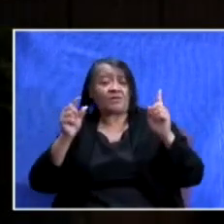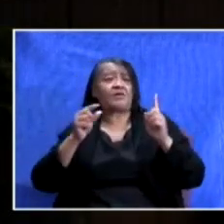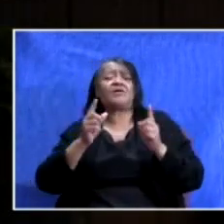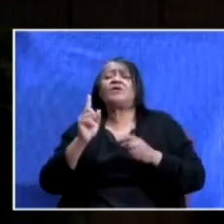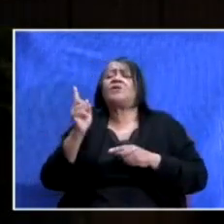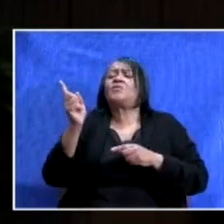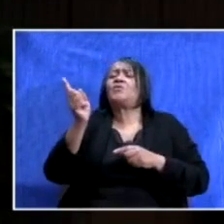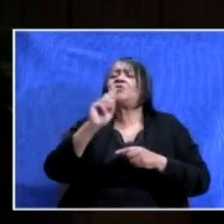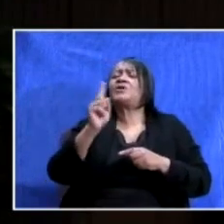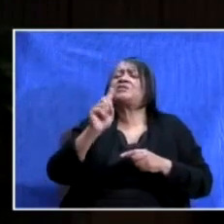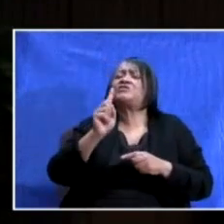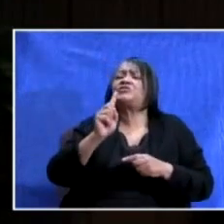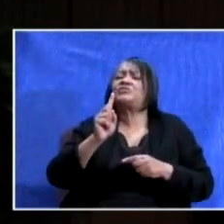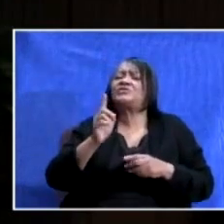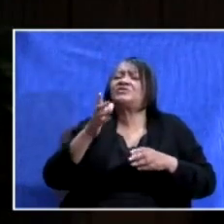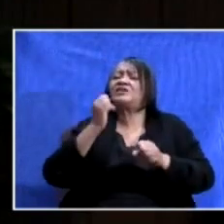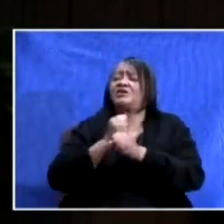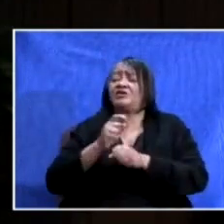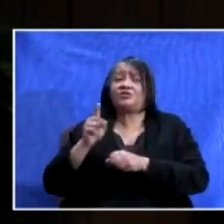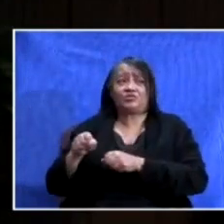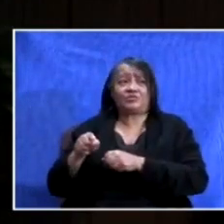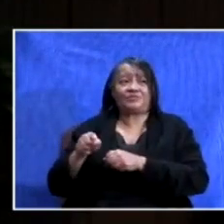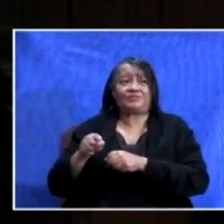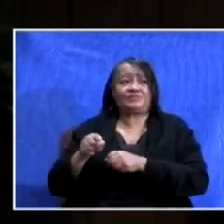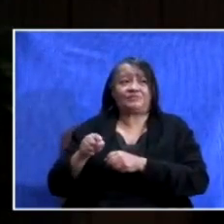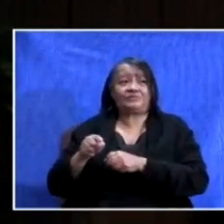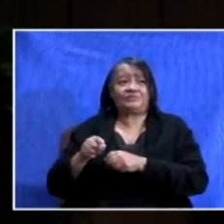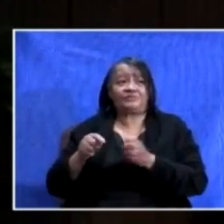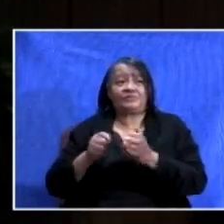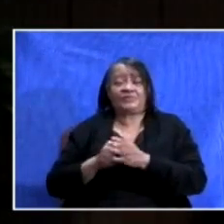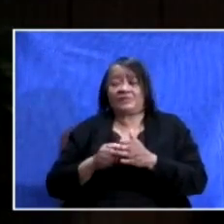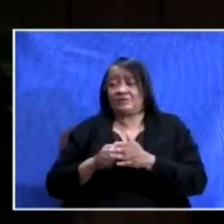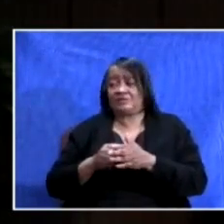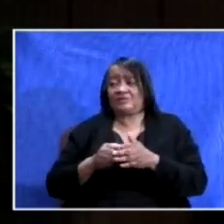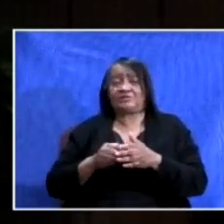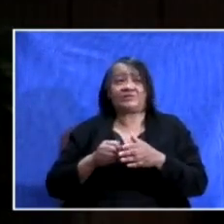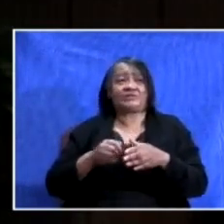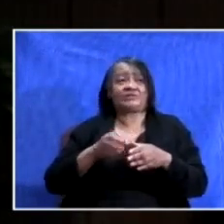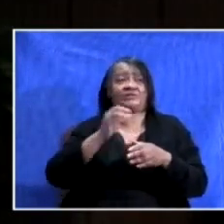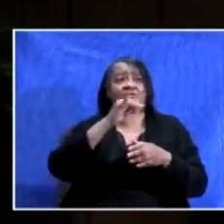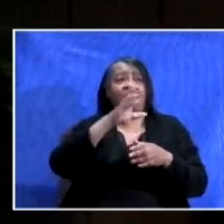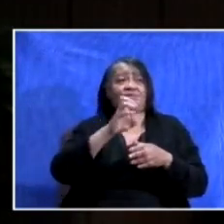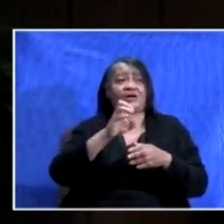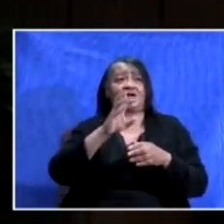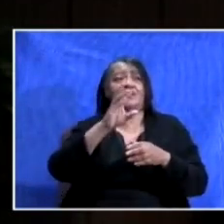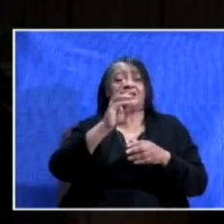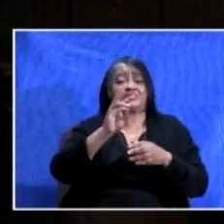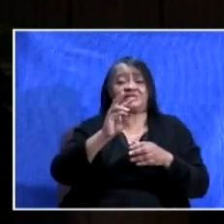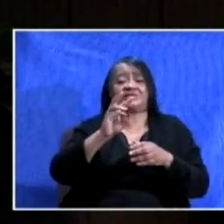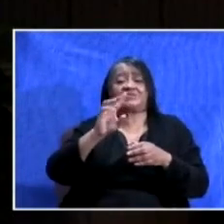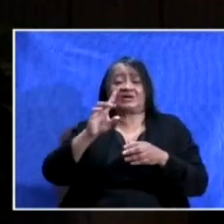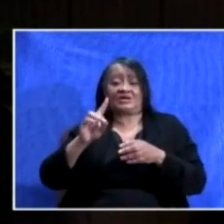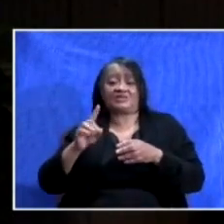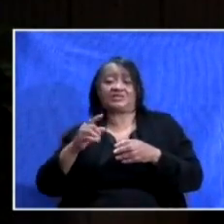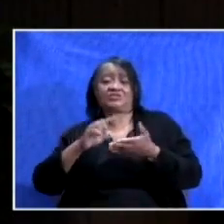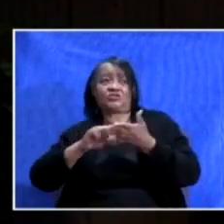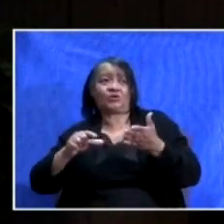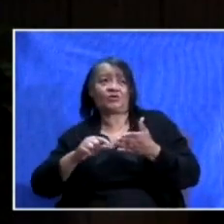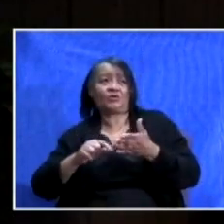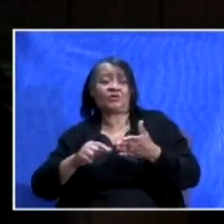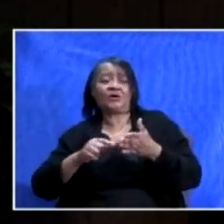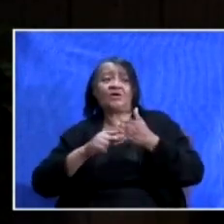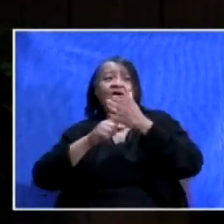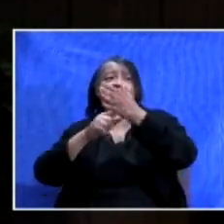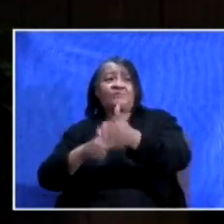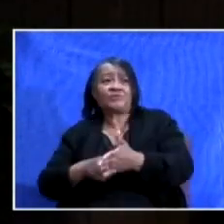that get you? And then Micah 6 and 8 says this. This is important. He has showed